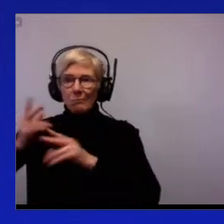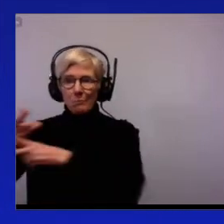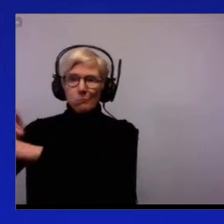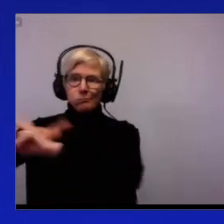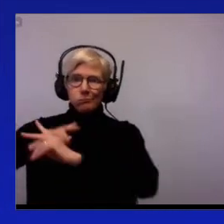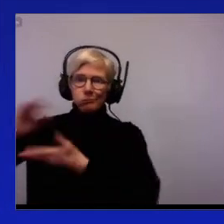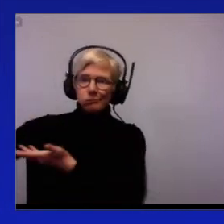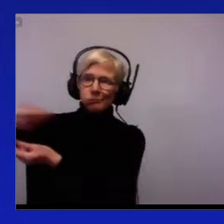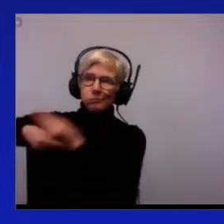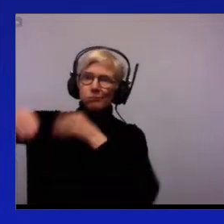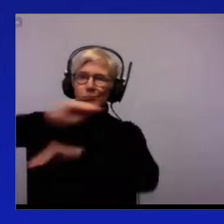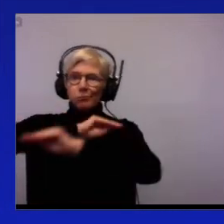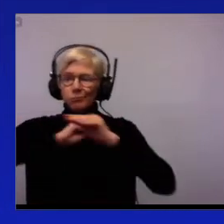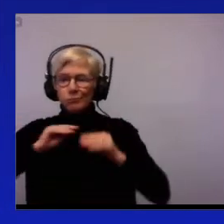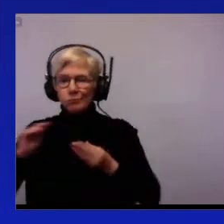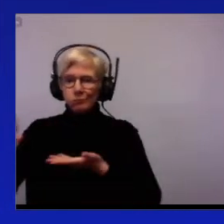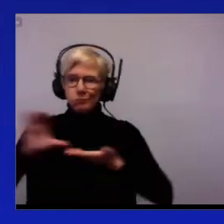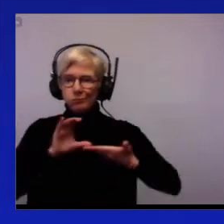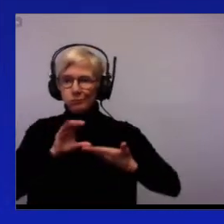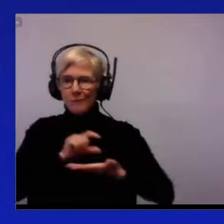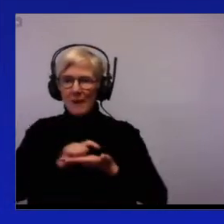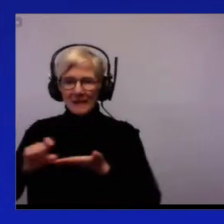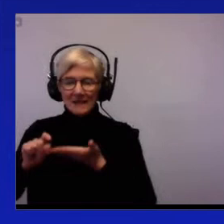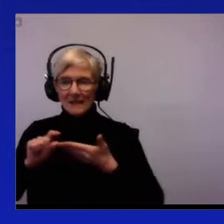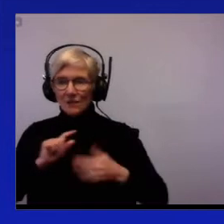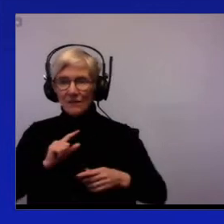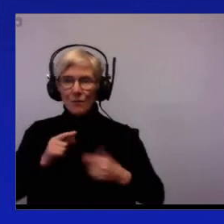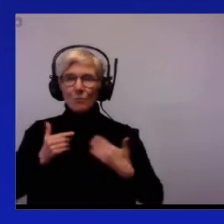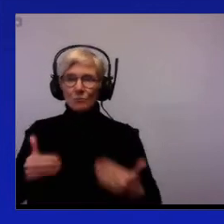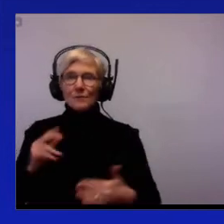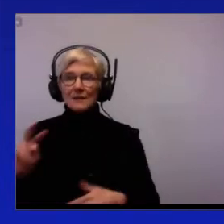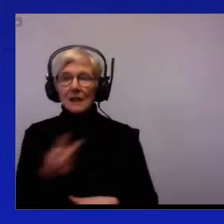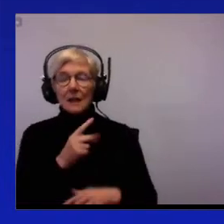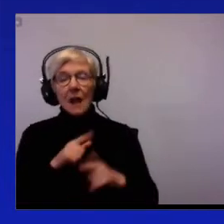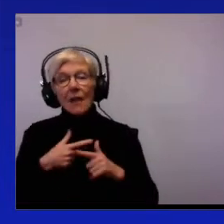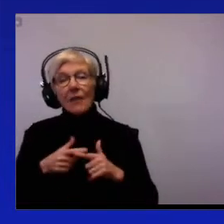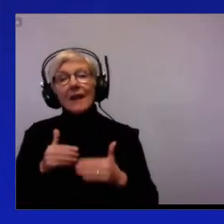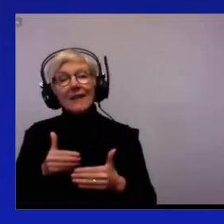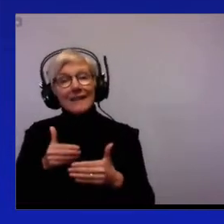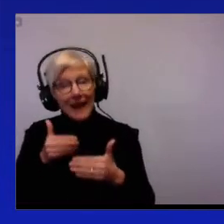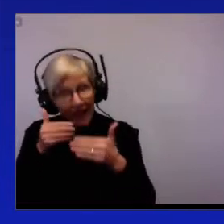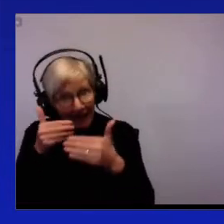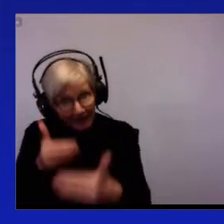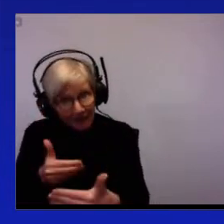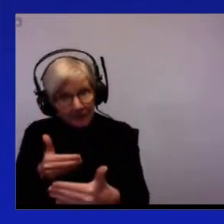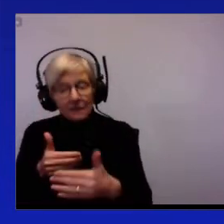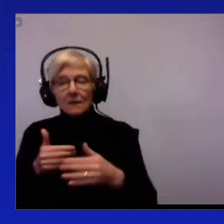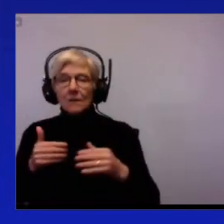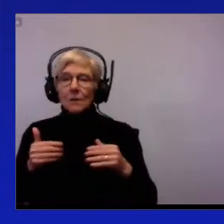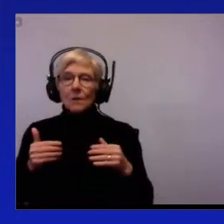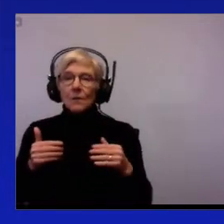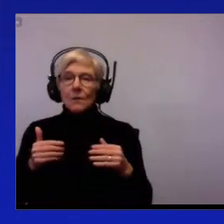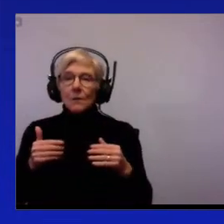long-term care. And the next cohort that we have to do after we finish them is to get into our